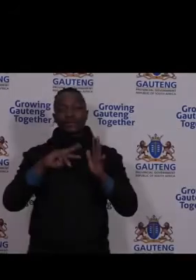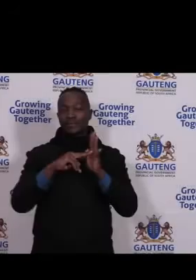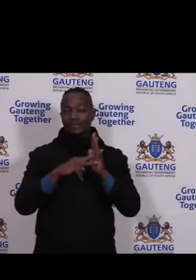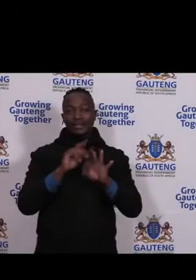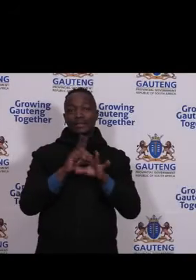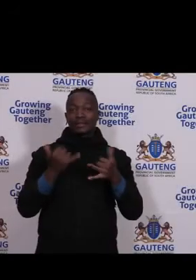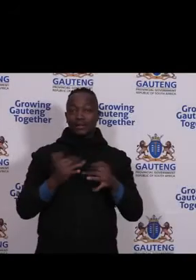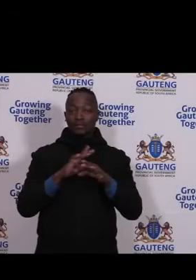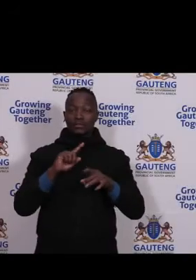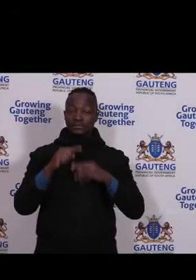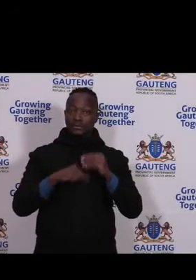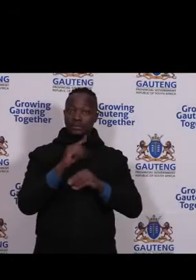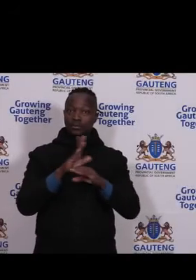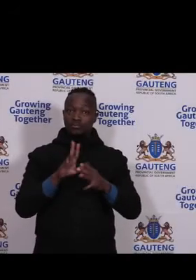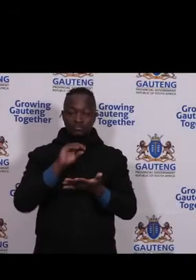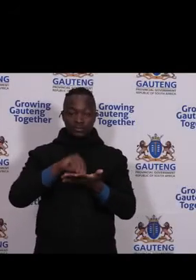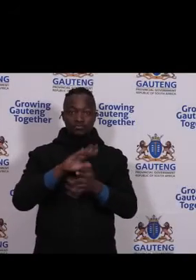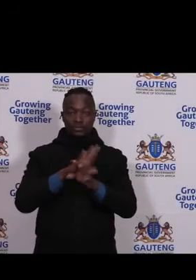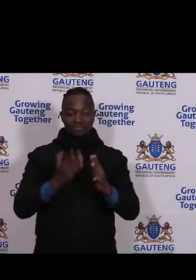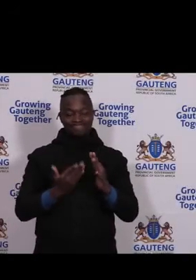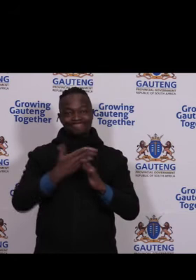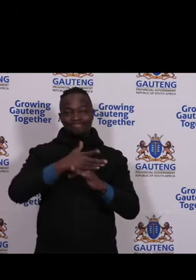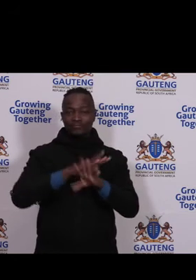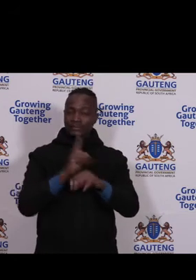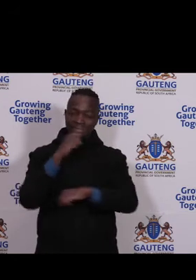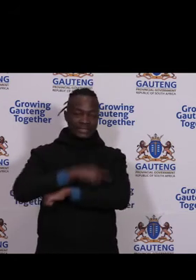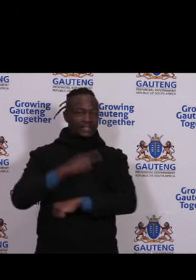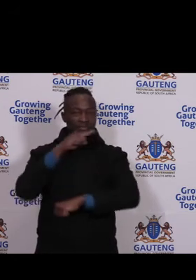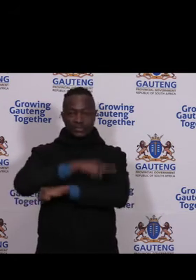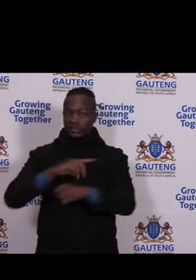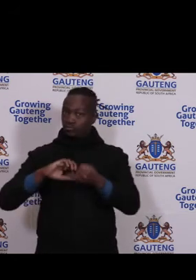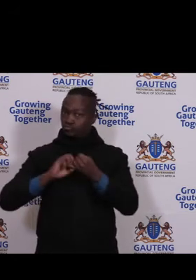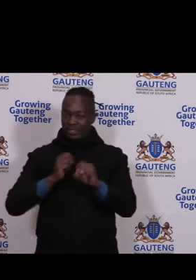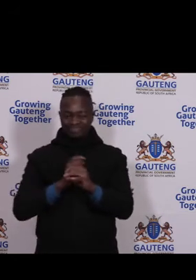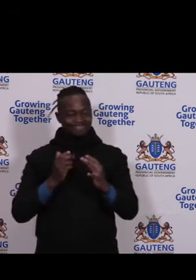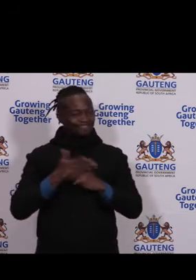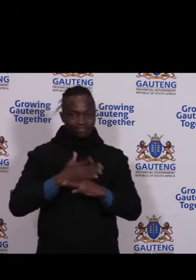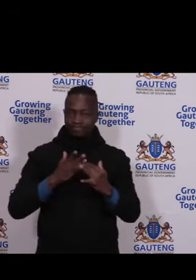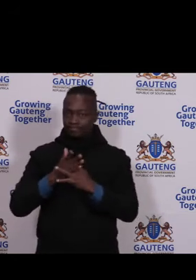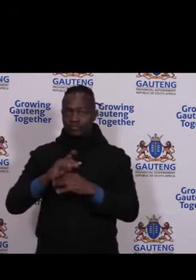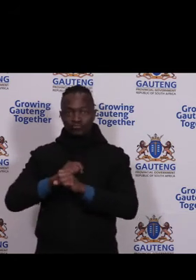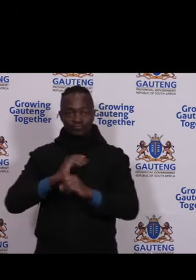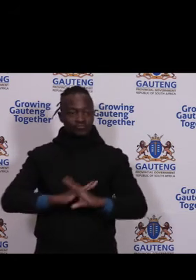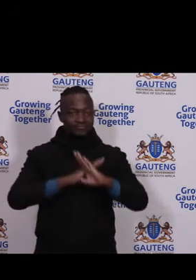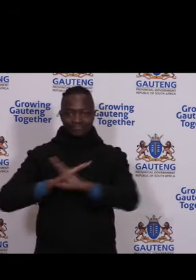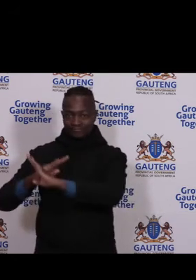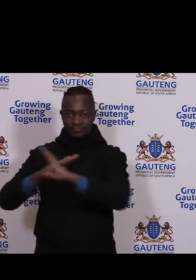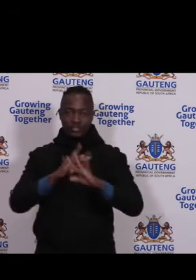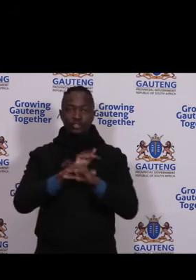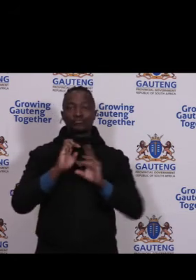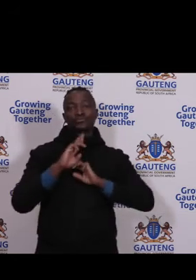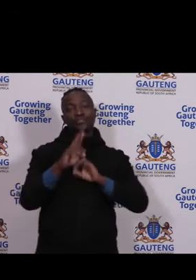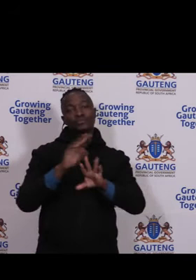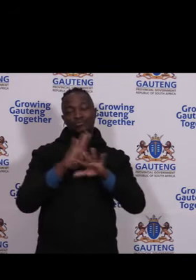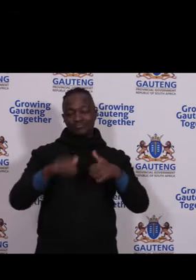all about now putting up interventions every day, every minute, every hour to make sure that we're able to respond to